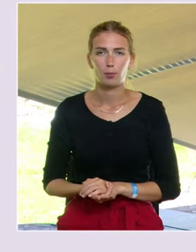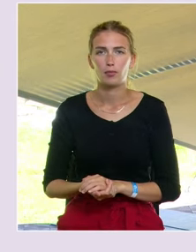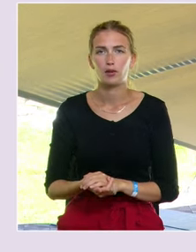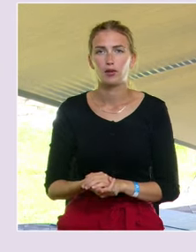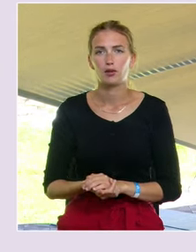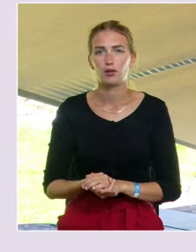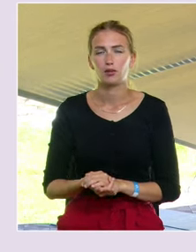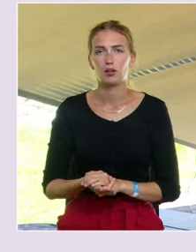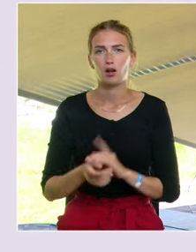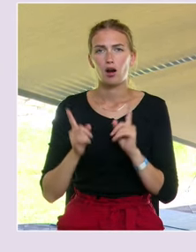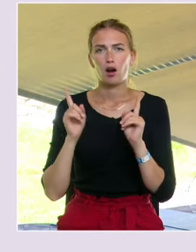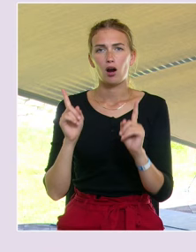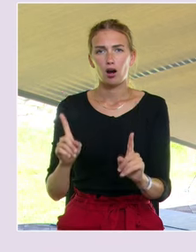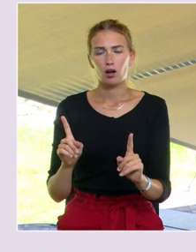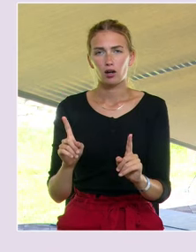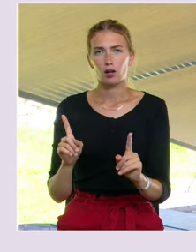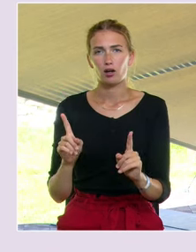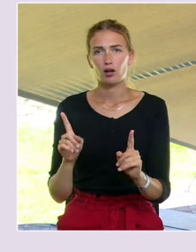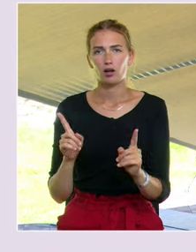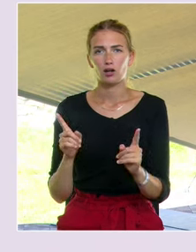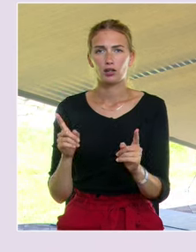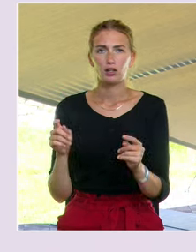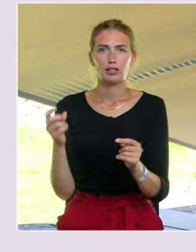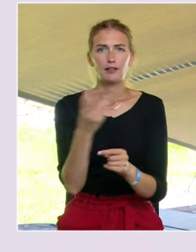of like in formats is that they're all curated,